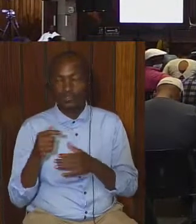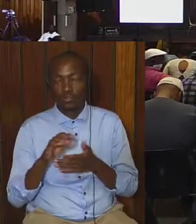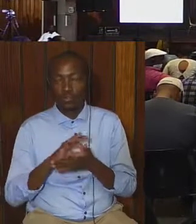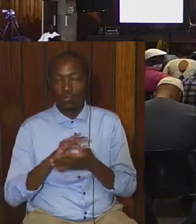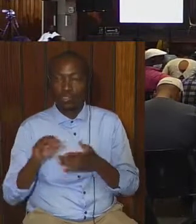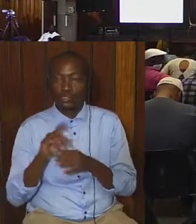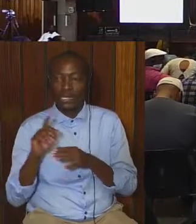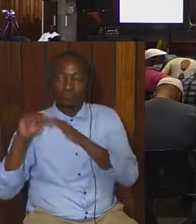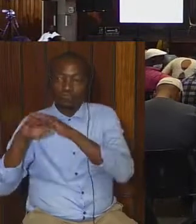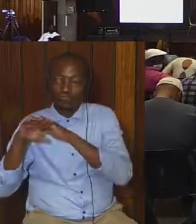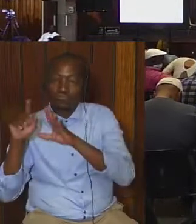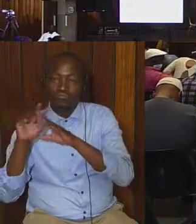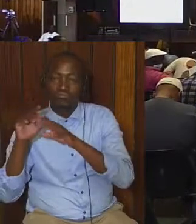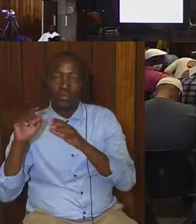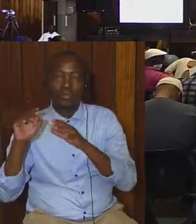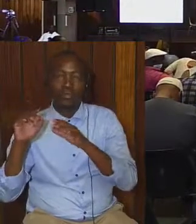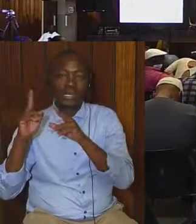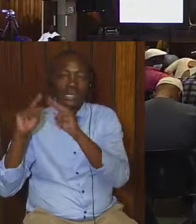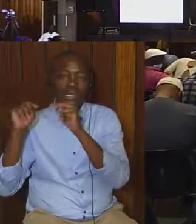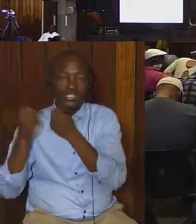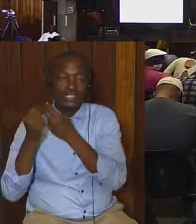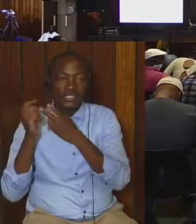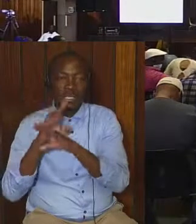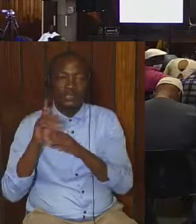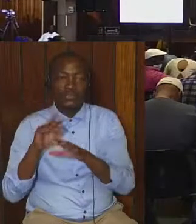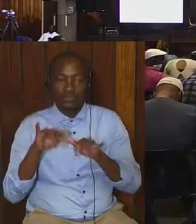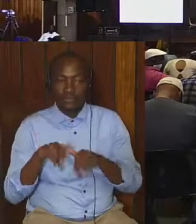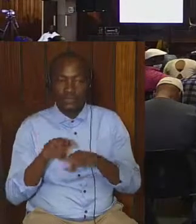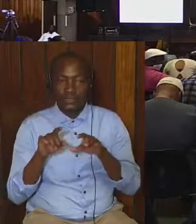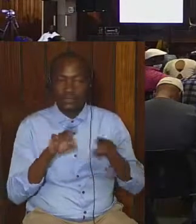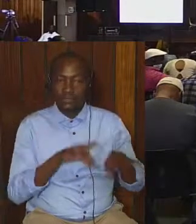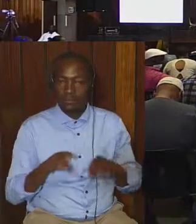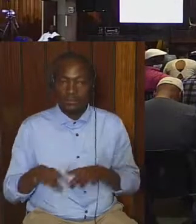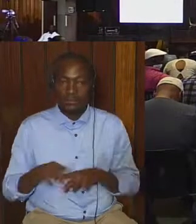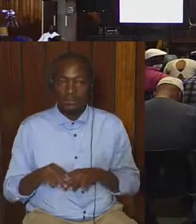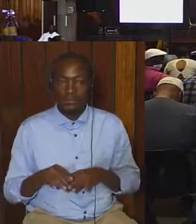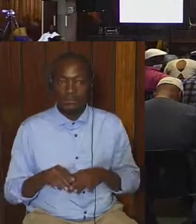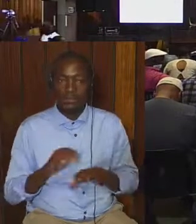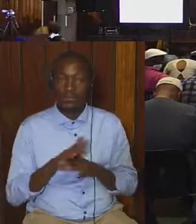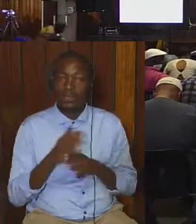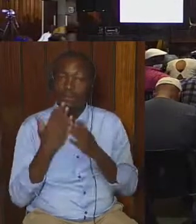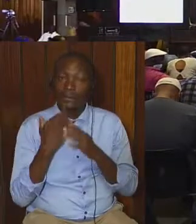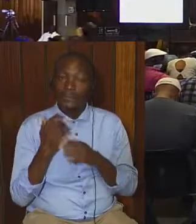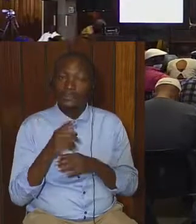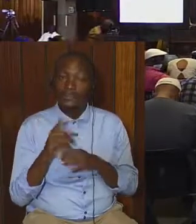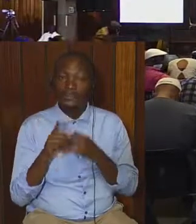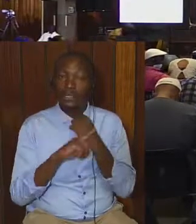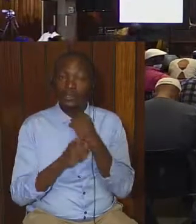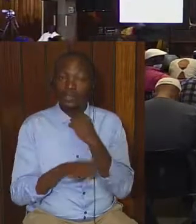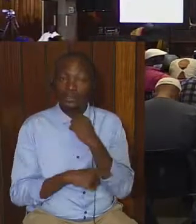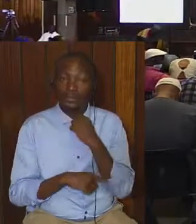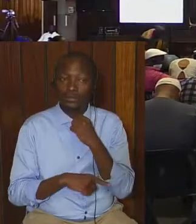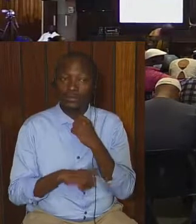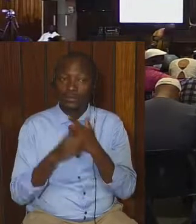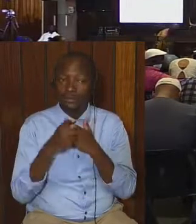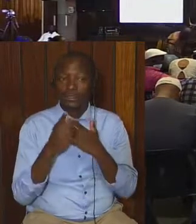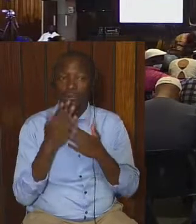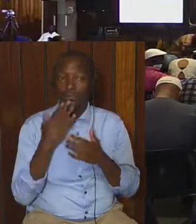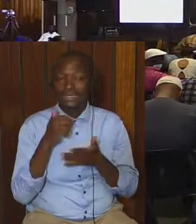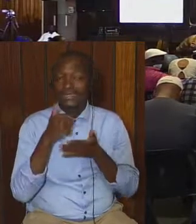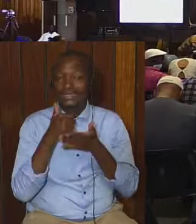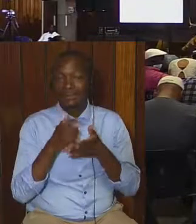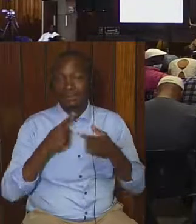ku-national ukuthi yona ingangeni ukuthenda thina sihlale kulo mhlupheko esikiwo. Ngicela kokugcina ngicela ke